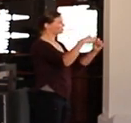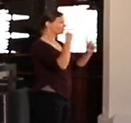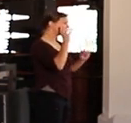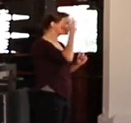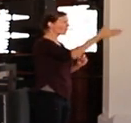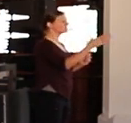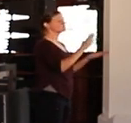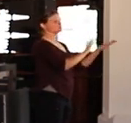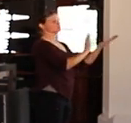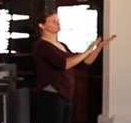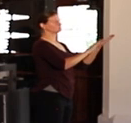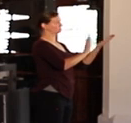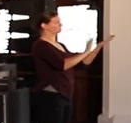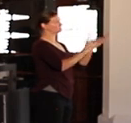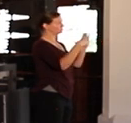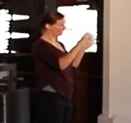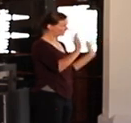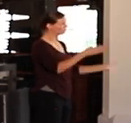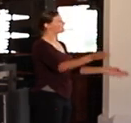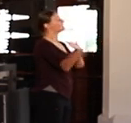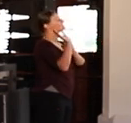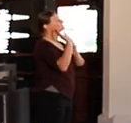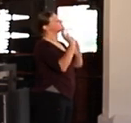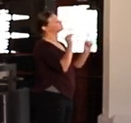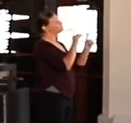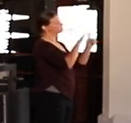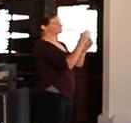me in giving them a round of applause, our orientation leaders.